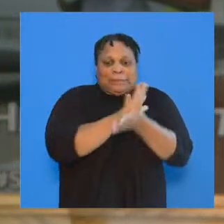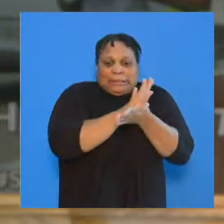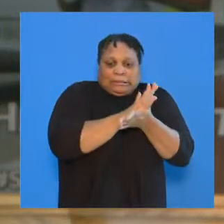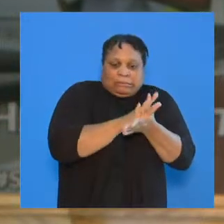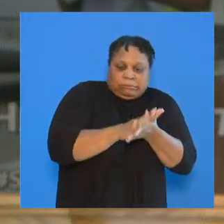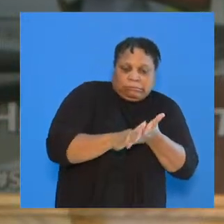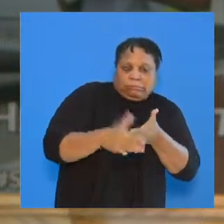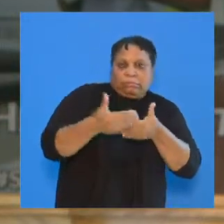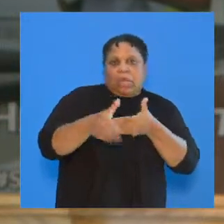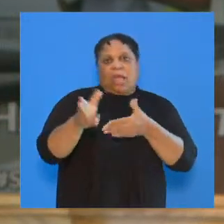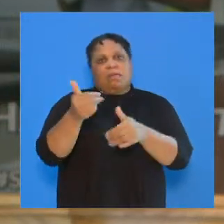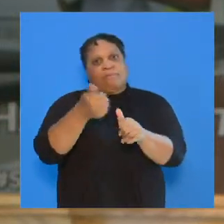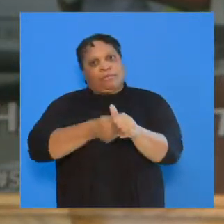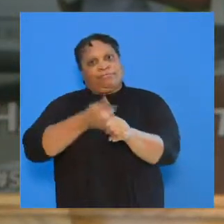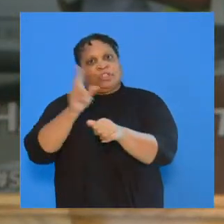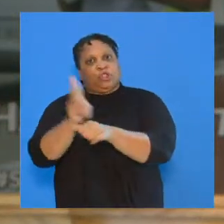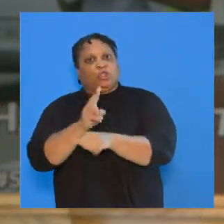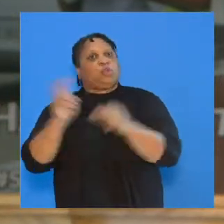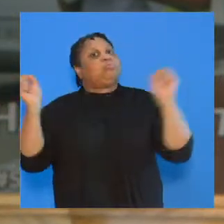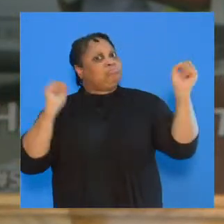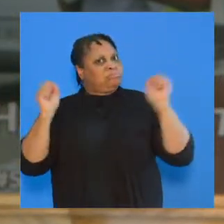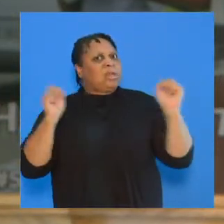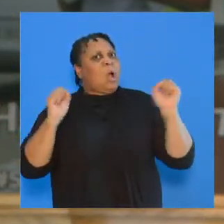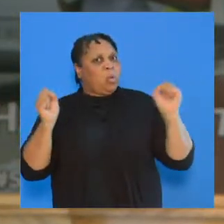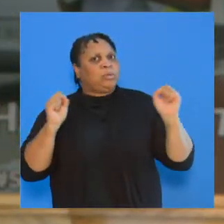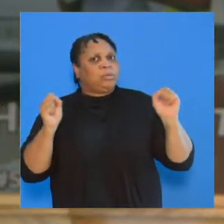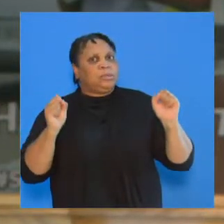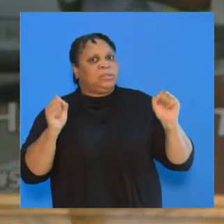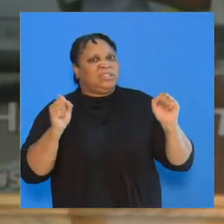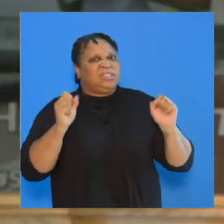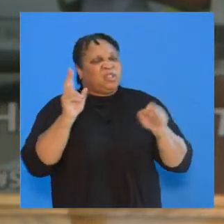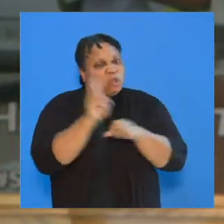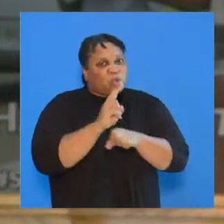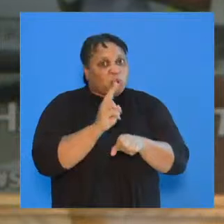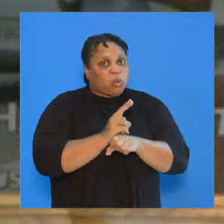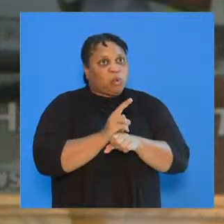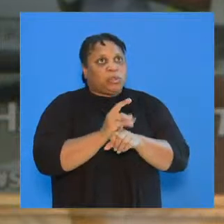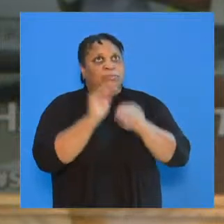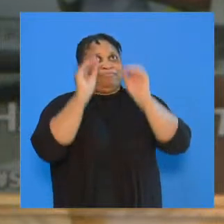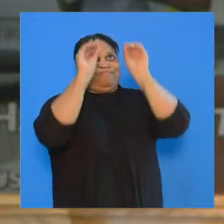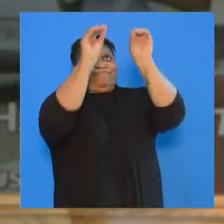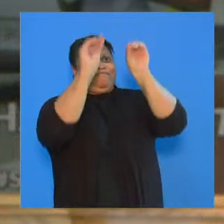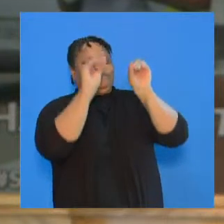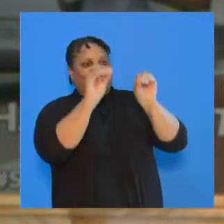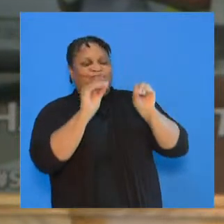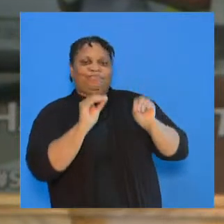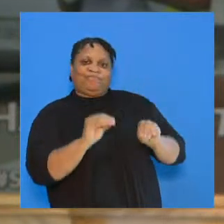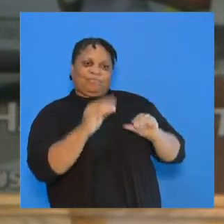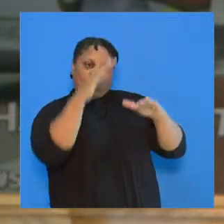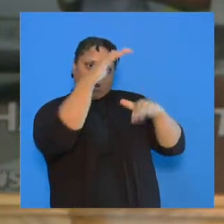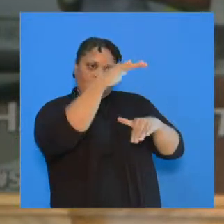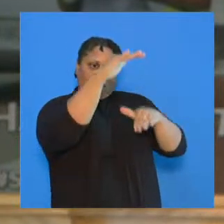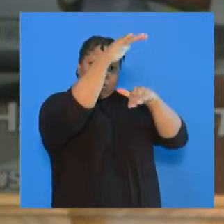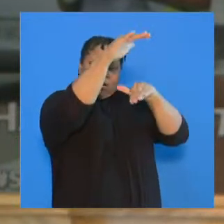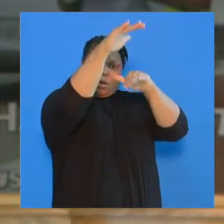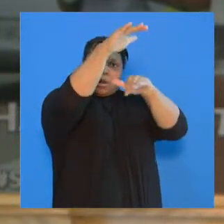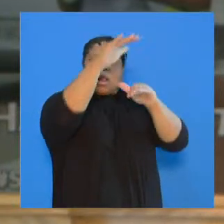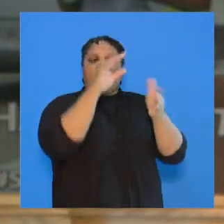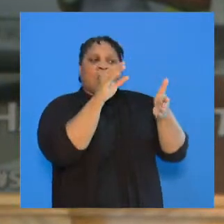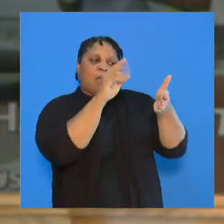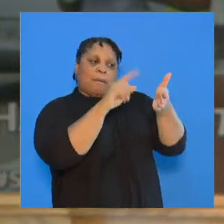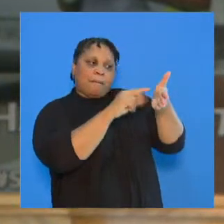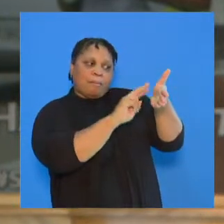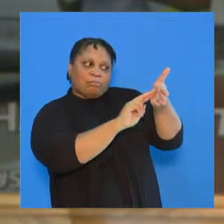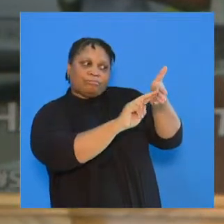each use. If towels are provided, they should be stored in covered, sanitized containers clearly marked clean